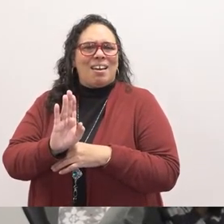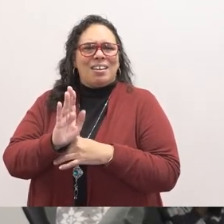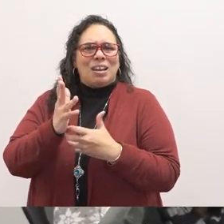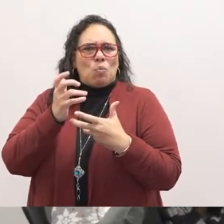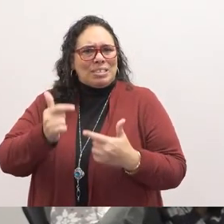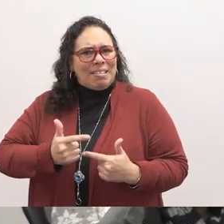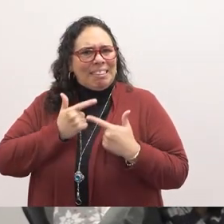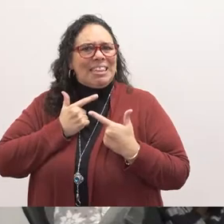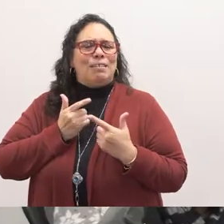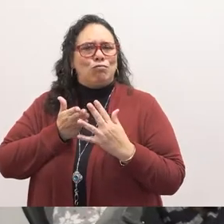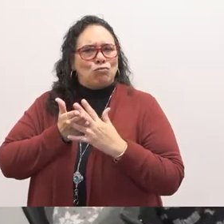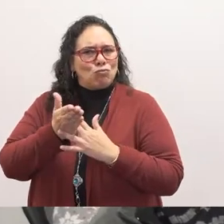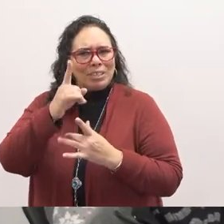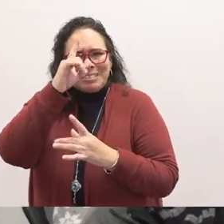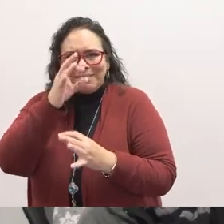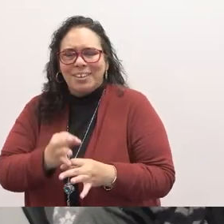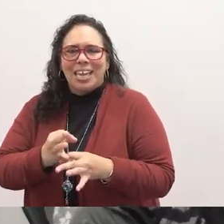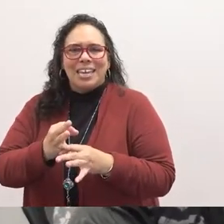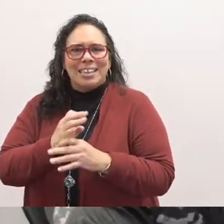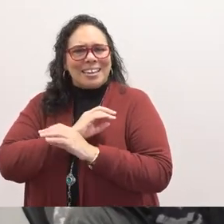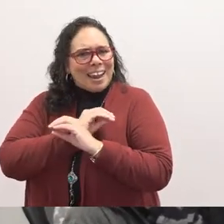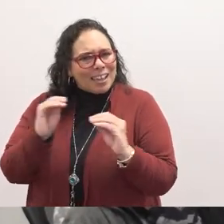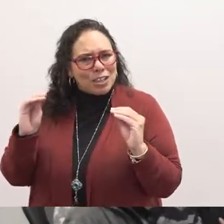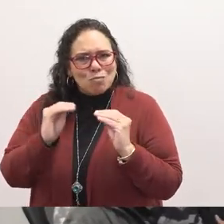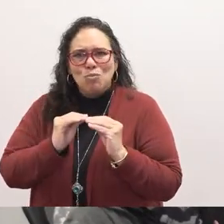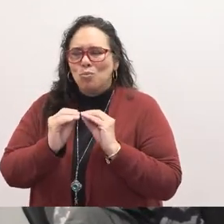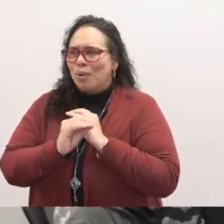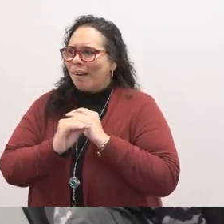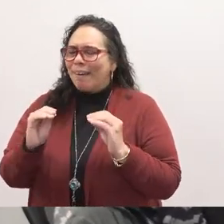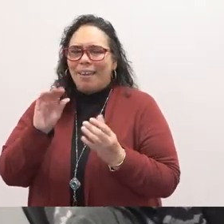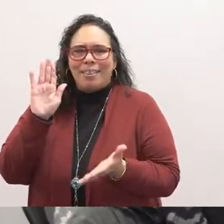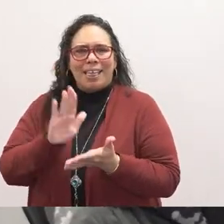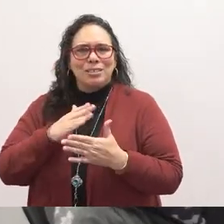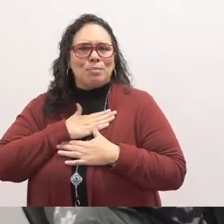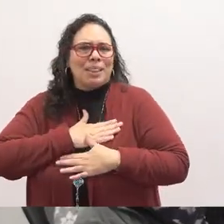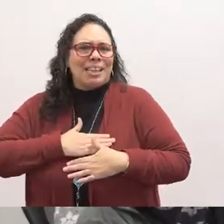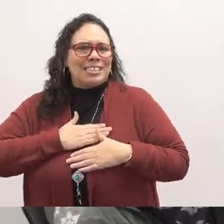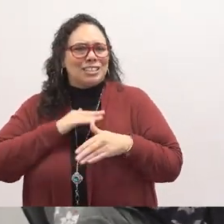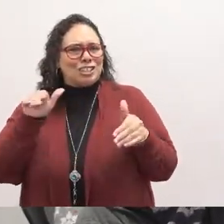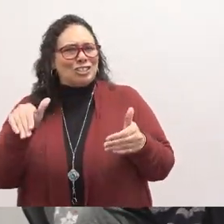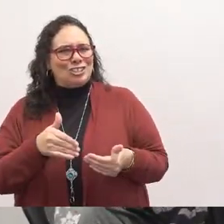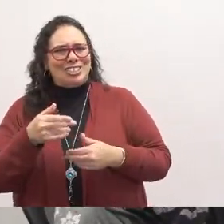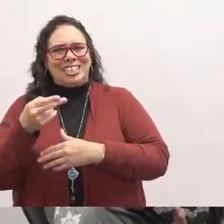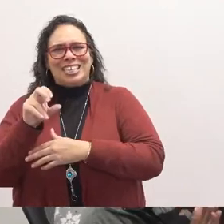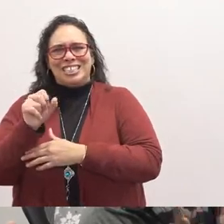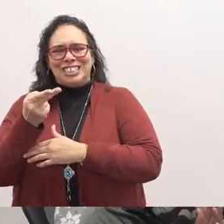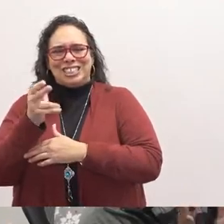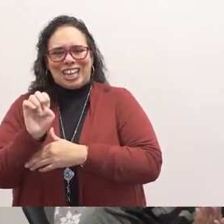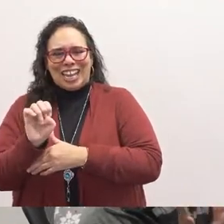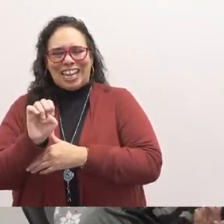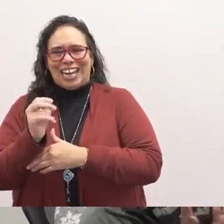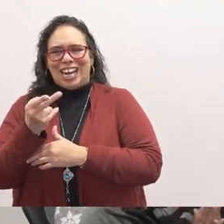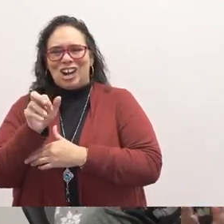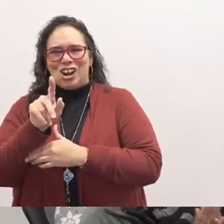faith. Nothing more, nothing less. It's a pleasure to introduce Shane Hardy.